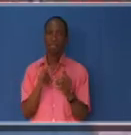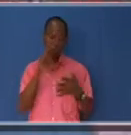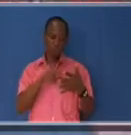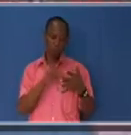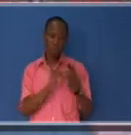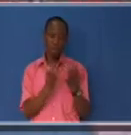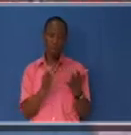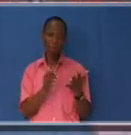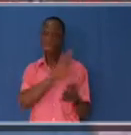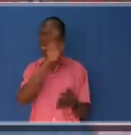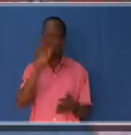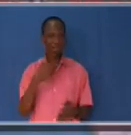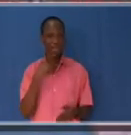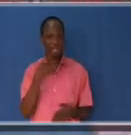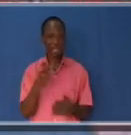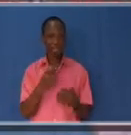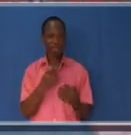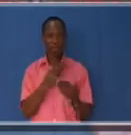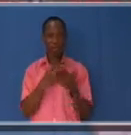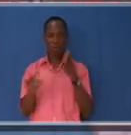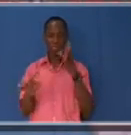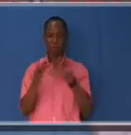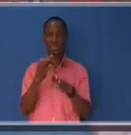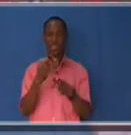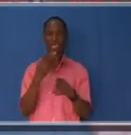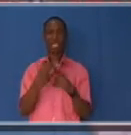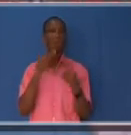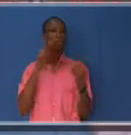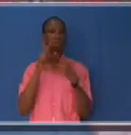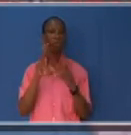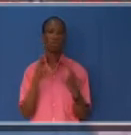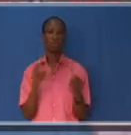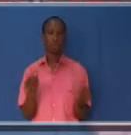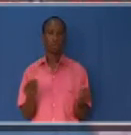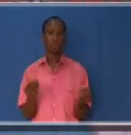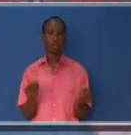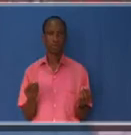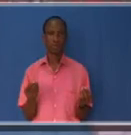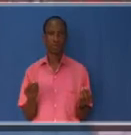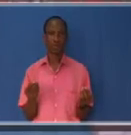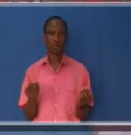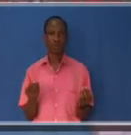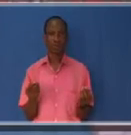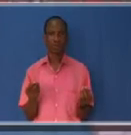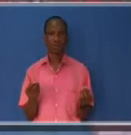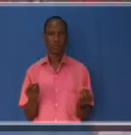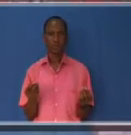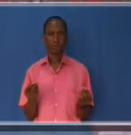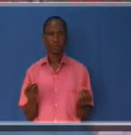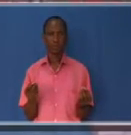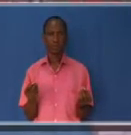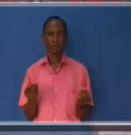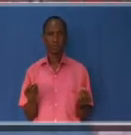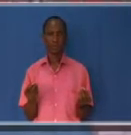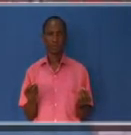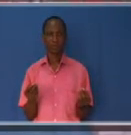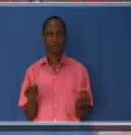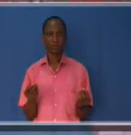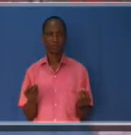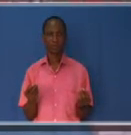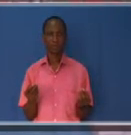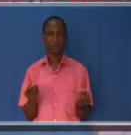is referred to or described or is spoken of as a prophet. The Holy Spirit